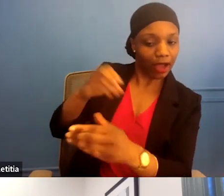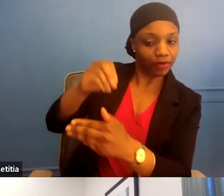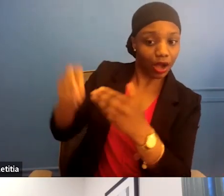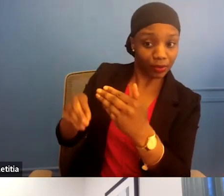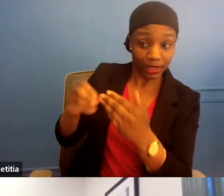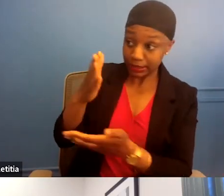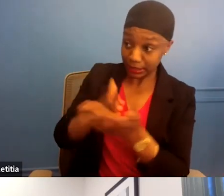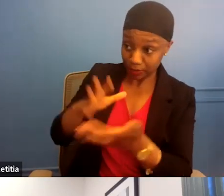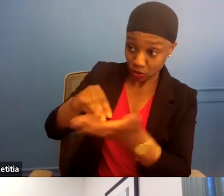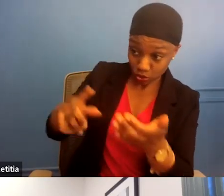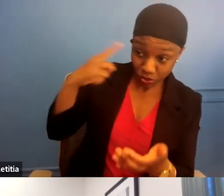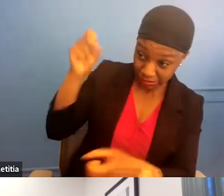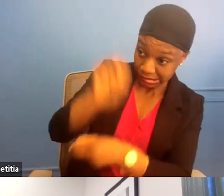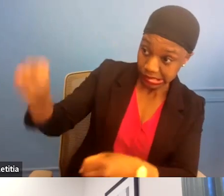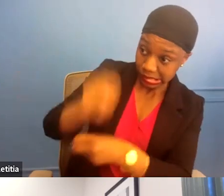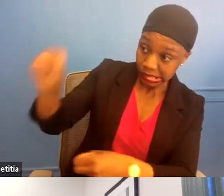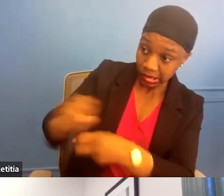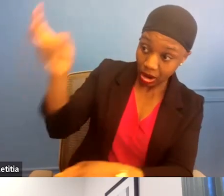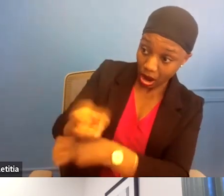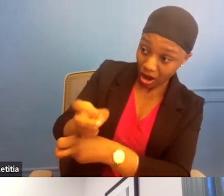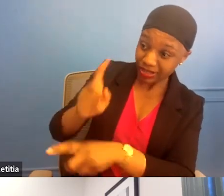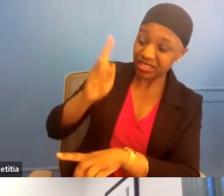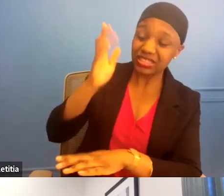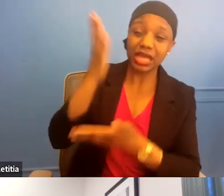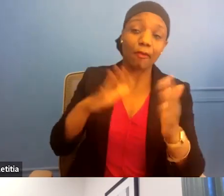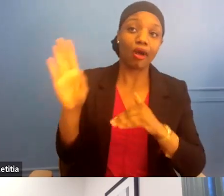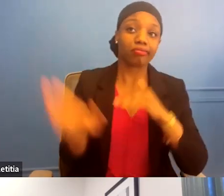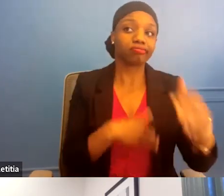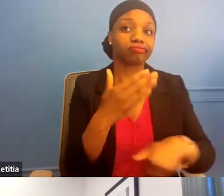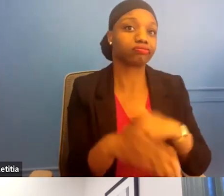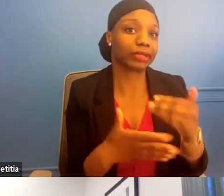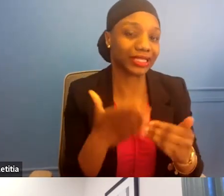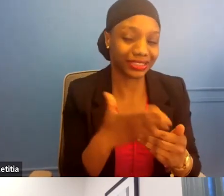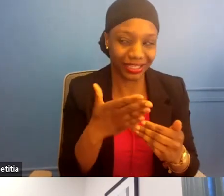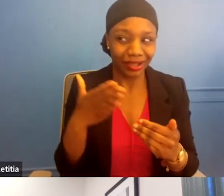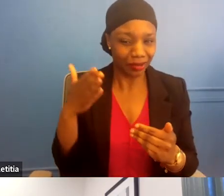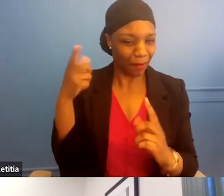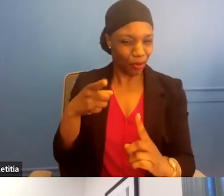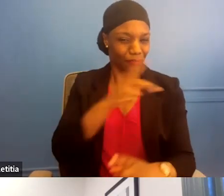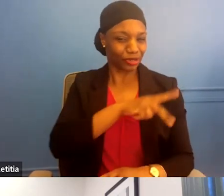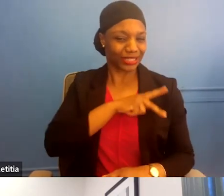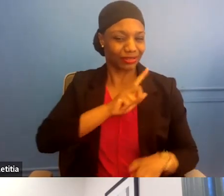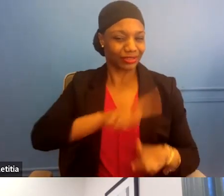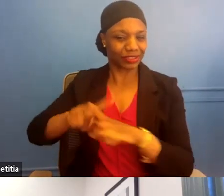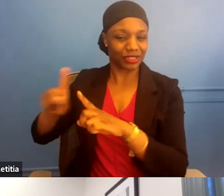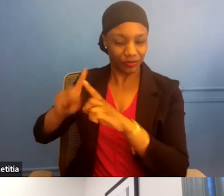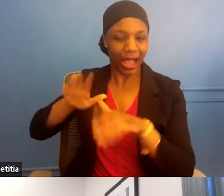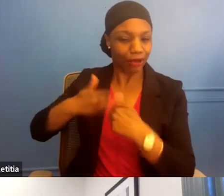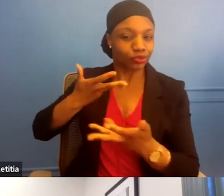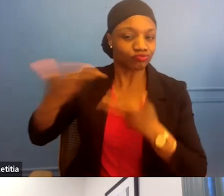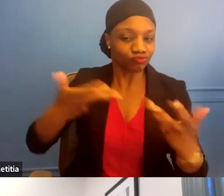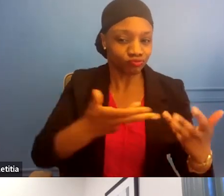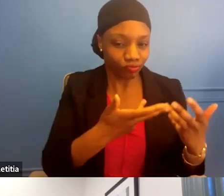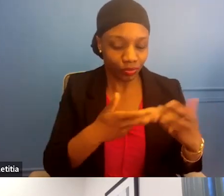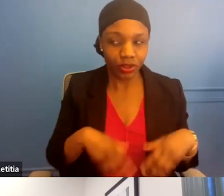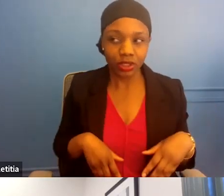worked hard, some people you thought might have skated by, and you have to deal with a lot of different personalities. So I think Mount Holyoke, you're